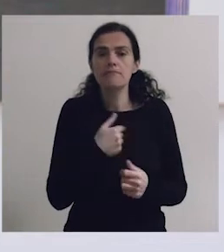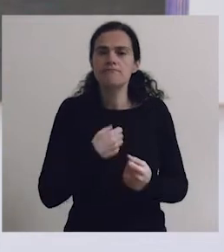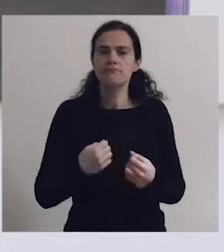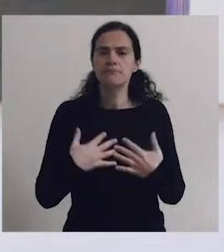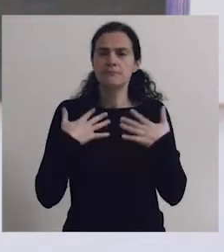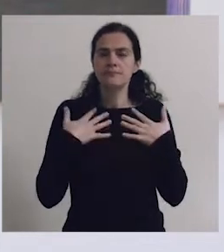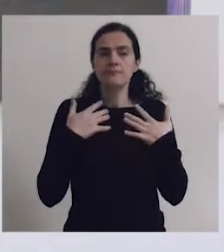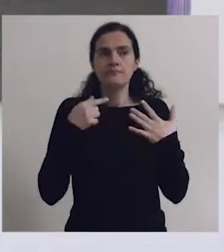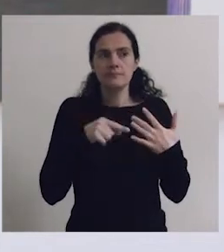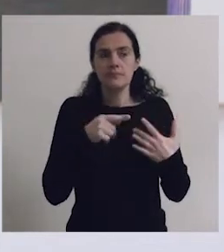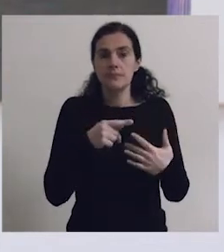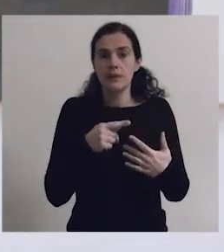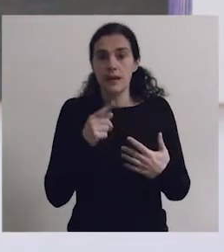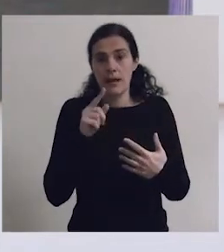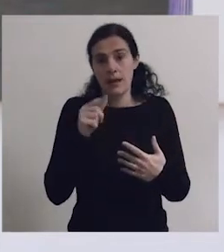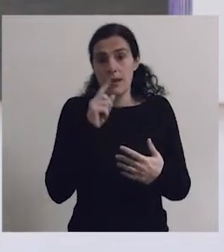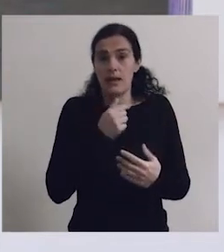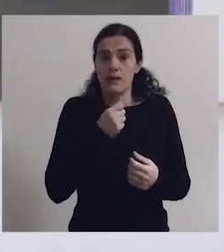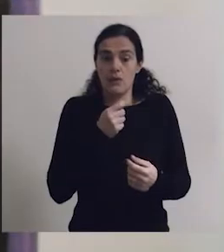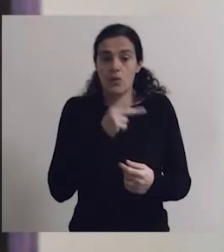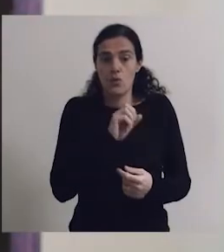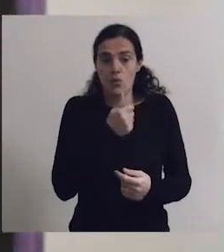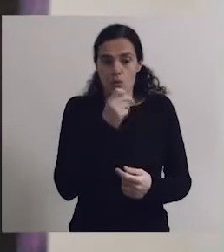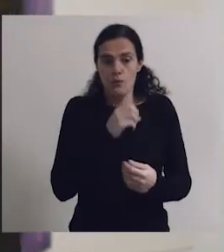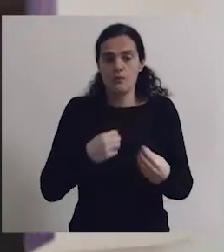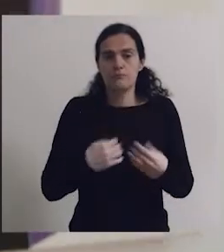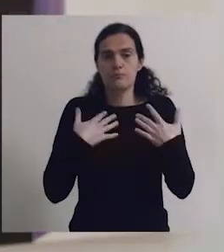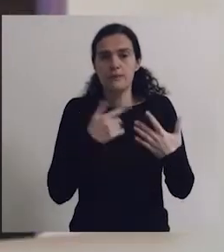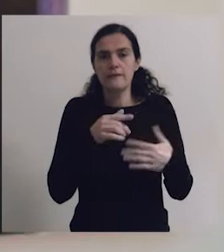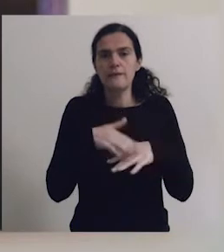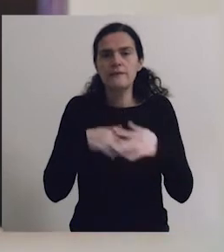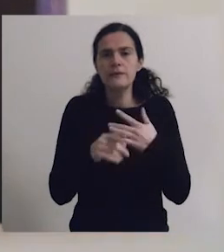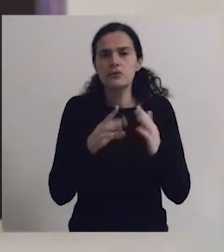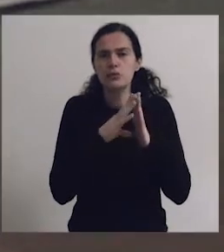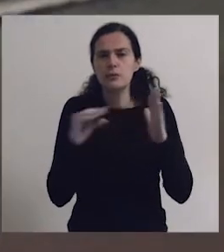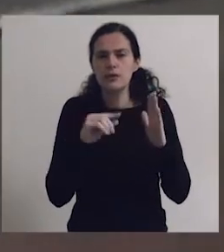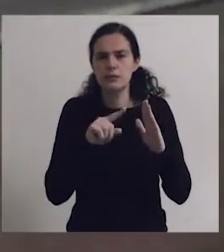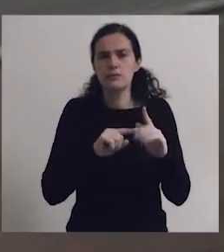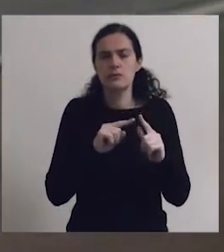inspired by Kobro. She made a copy or reconstitution of an early